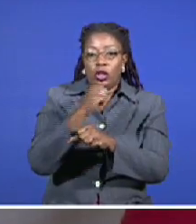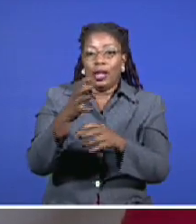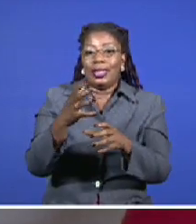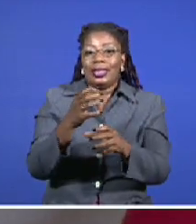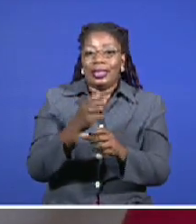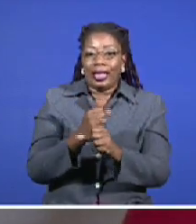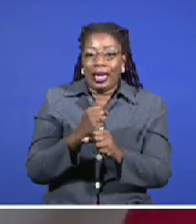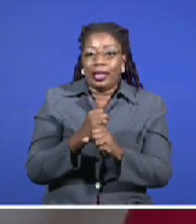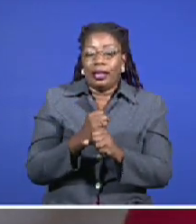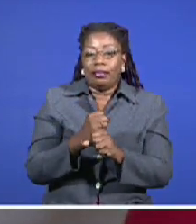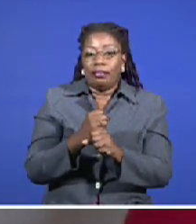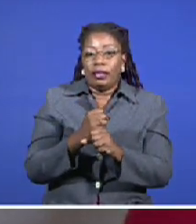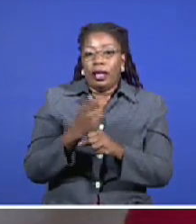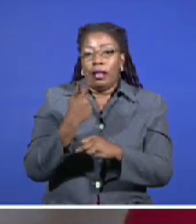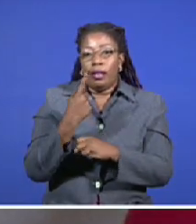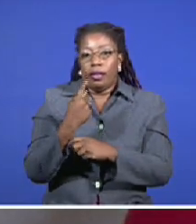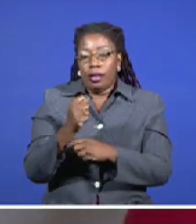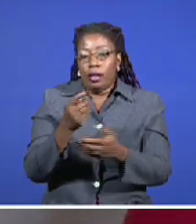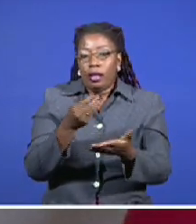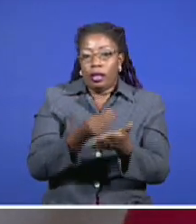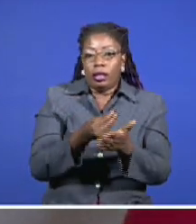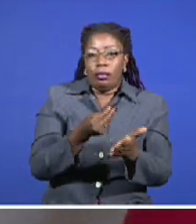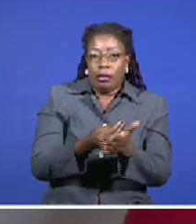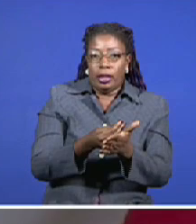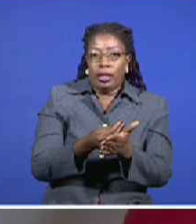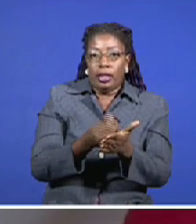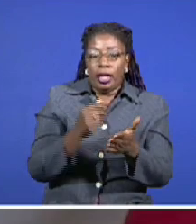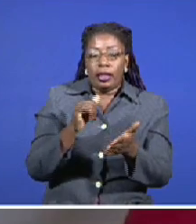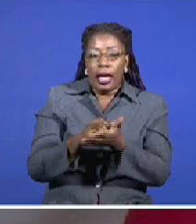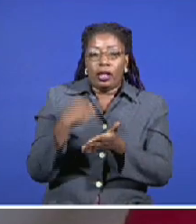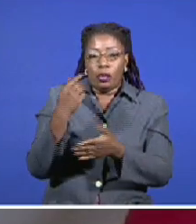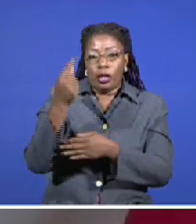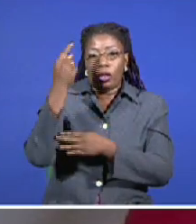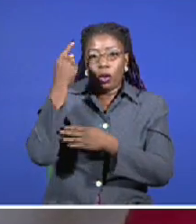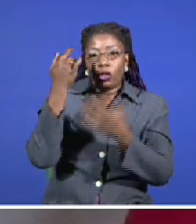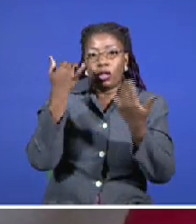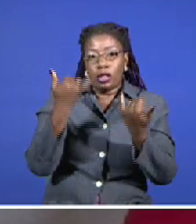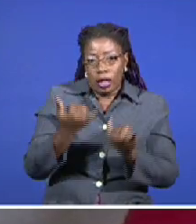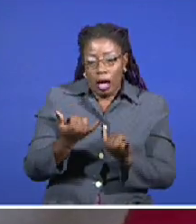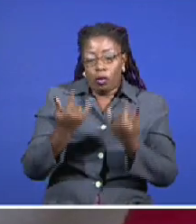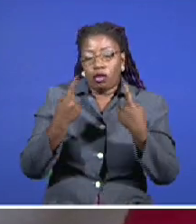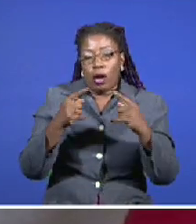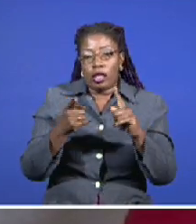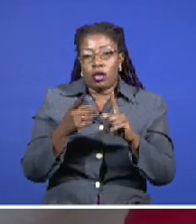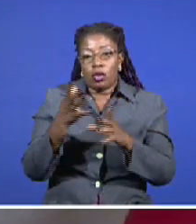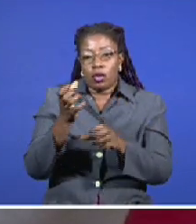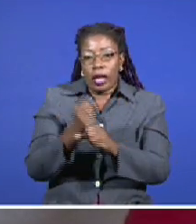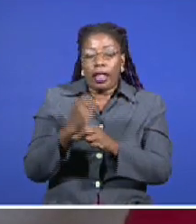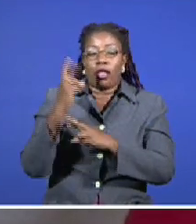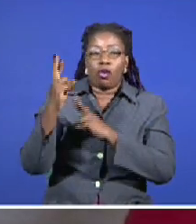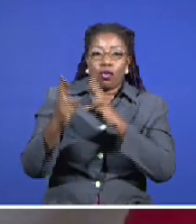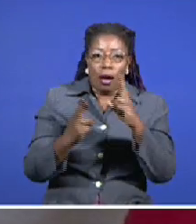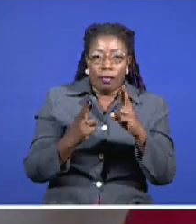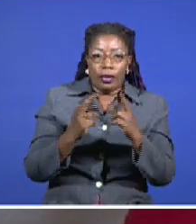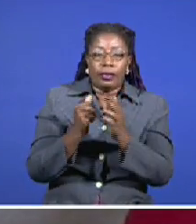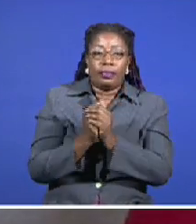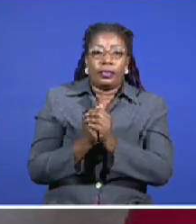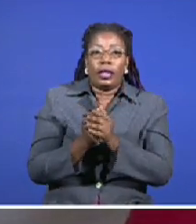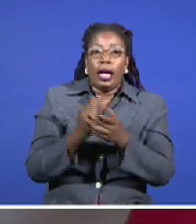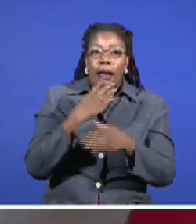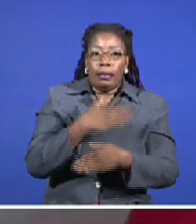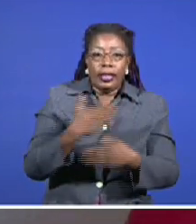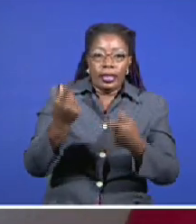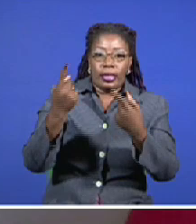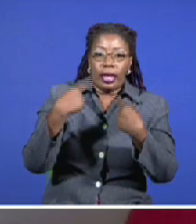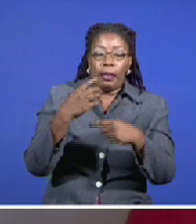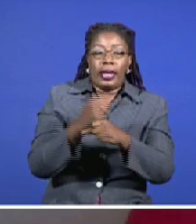the kind of revenue that we thought. So now you have the raffle. We can make up for the fair. Please come and